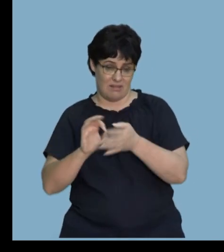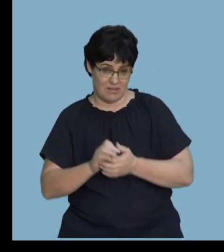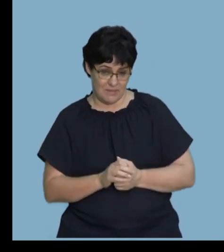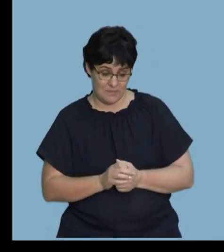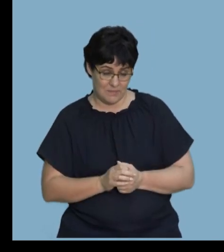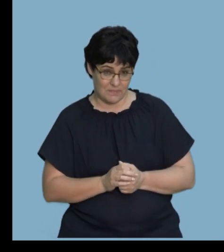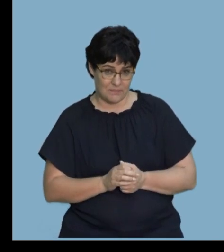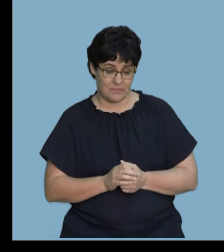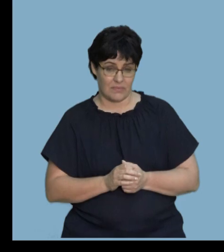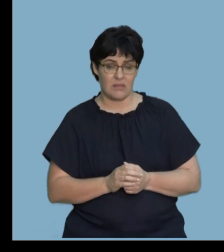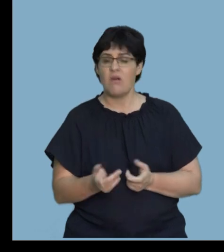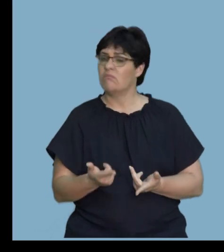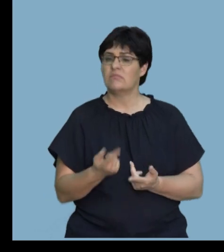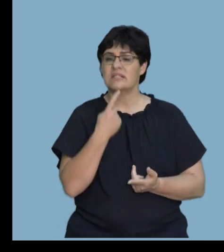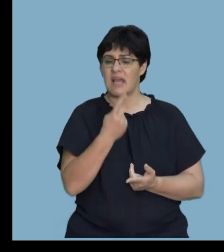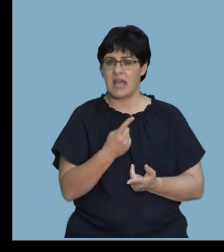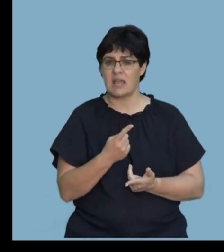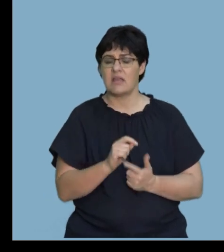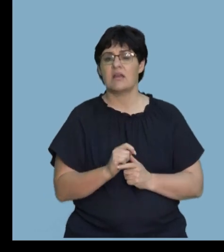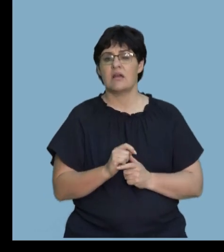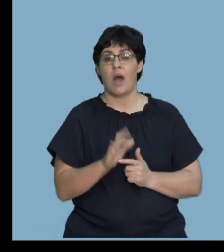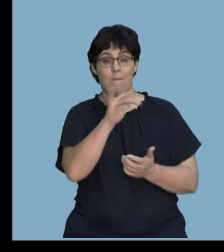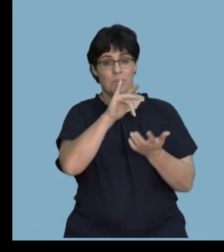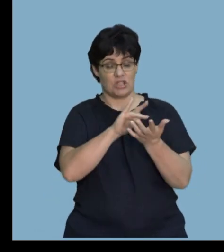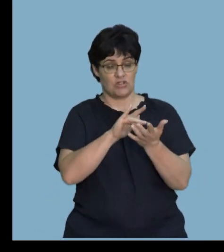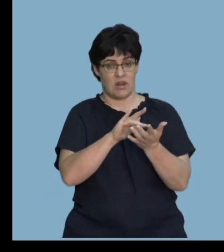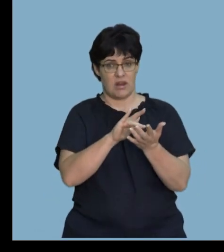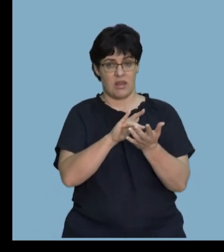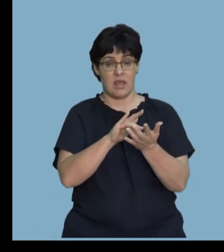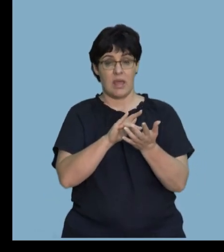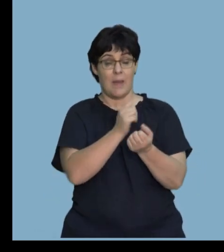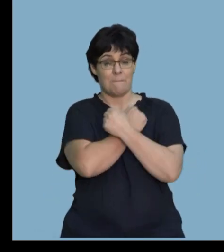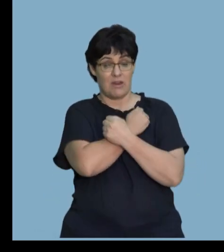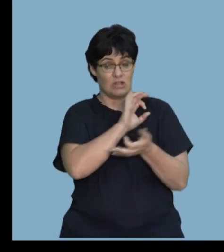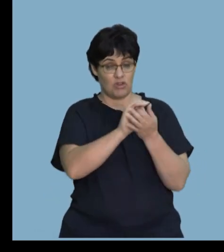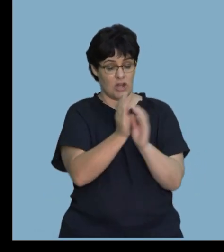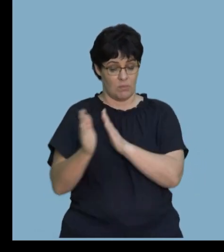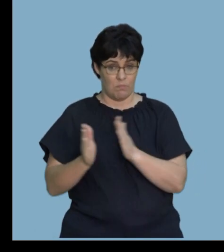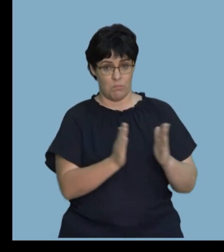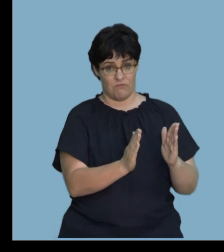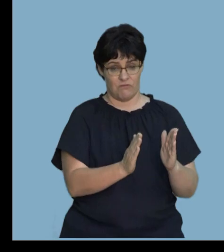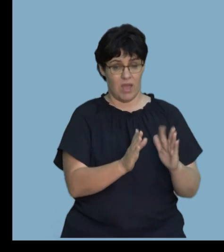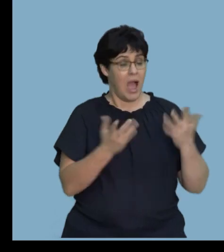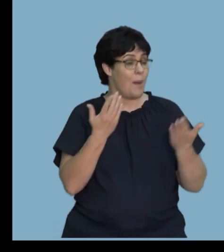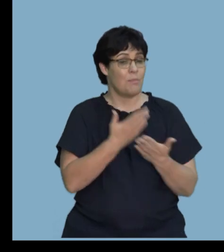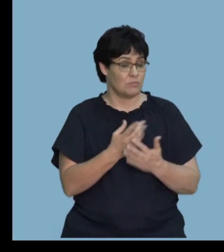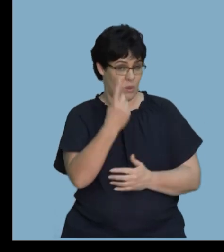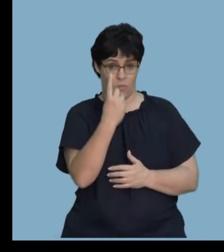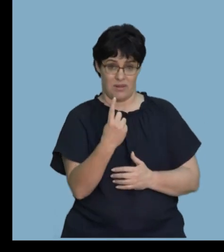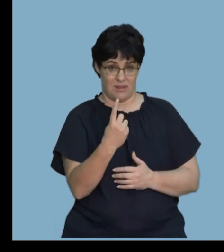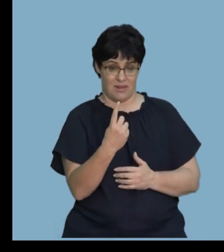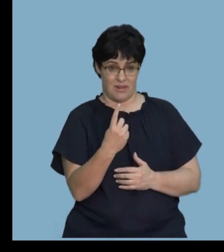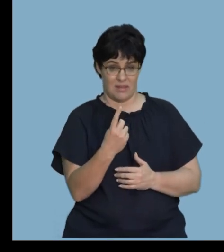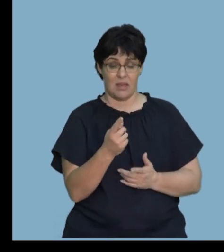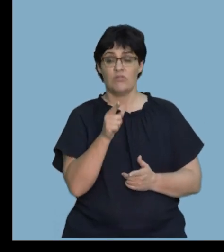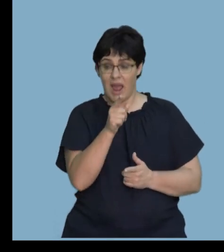that we can shift the position in the parent chain, and there's only one possibility, which we have in this